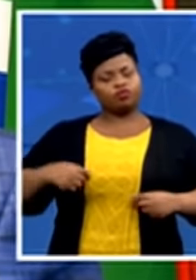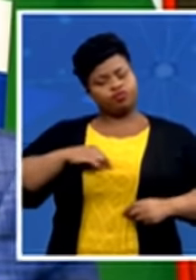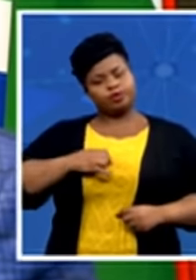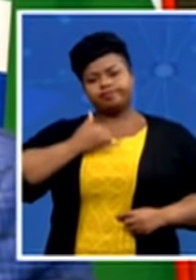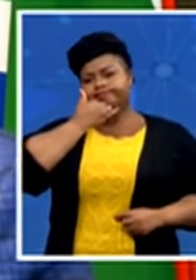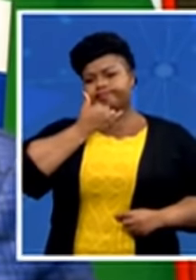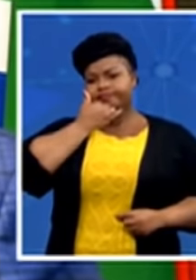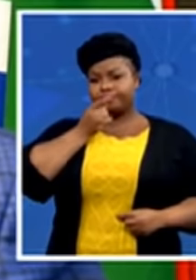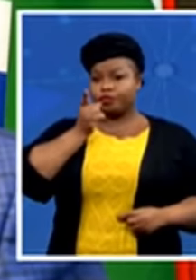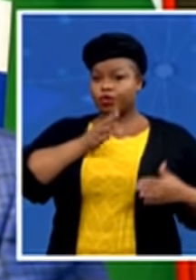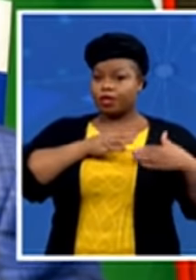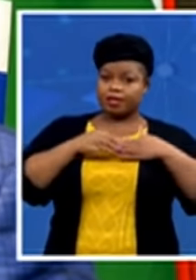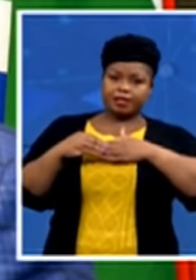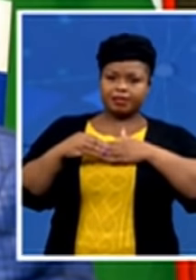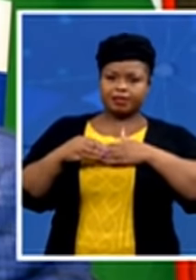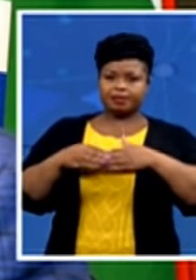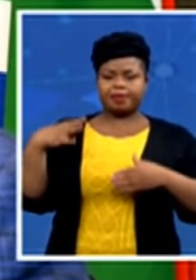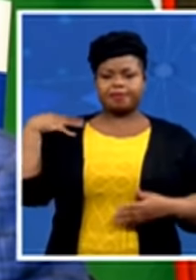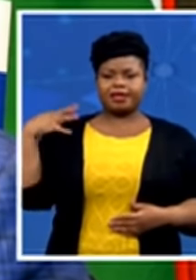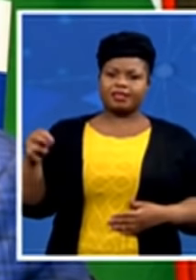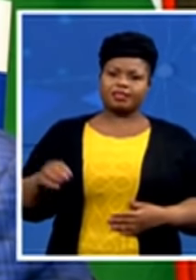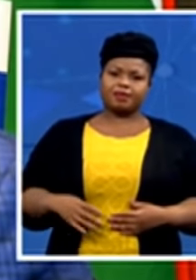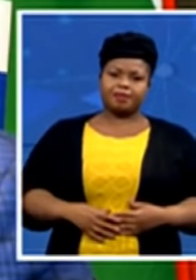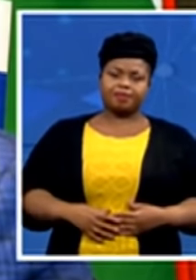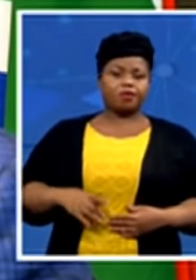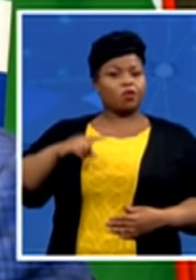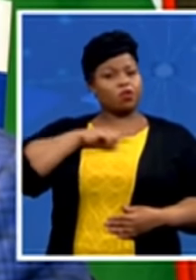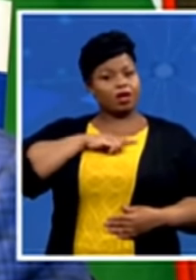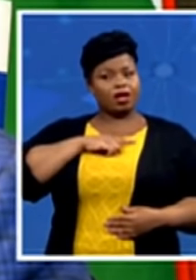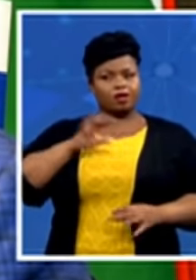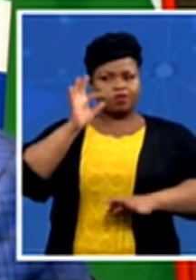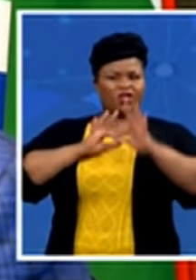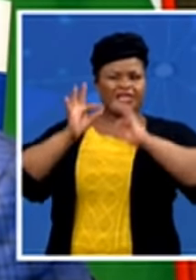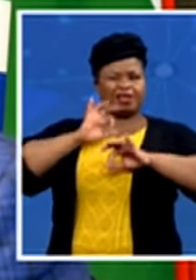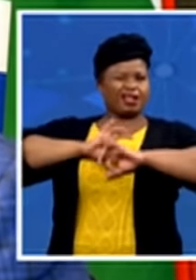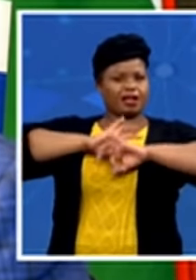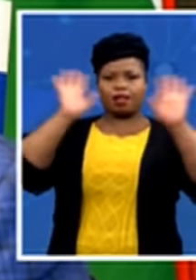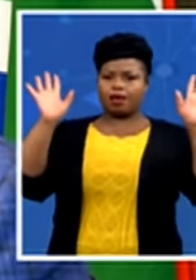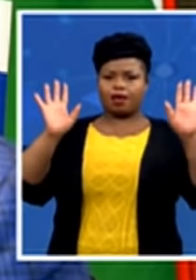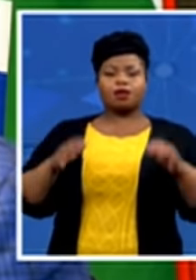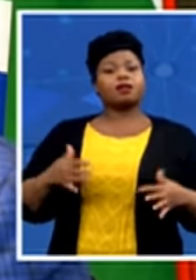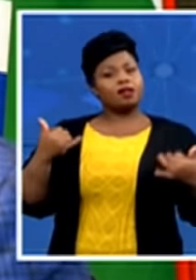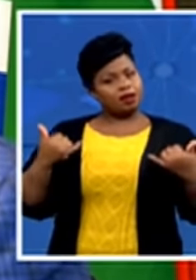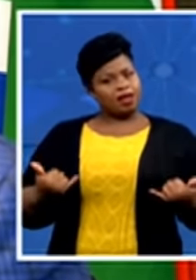brought a clarity on this, and we now know in what direction we're